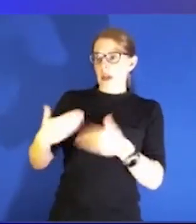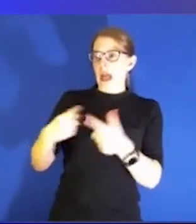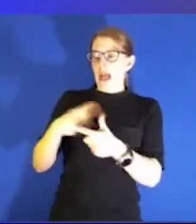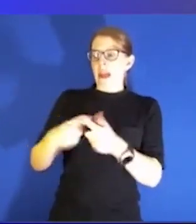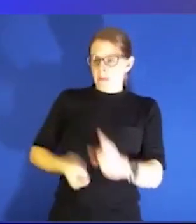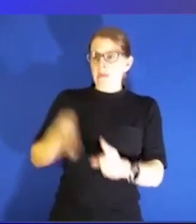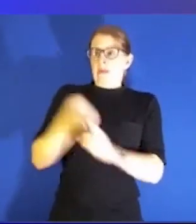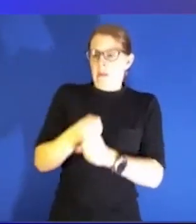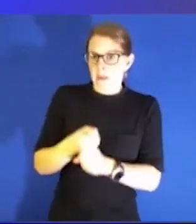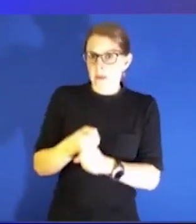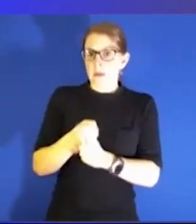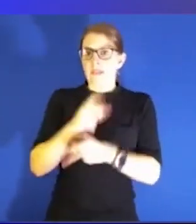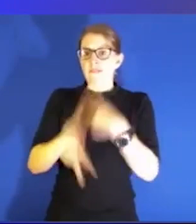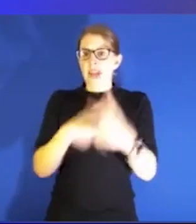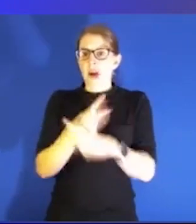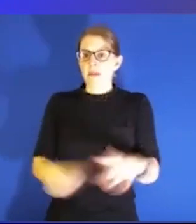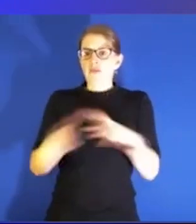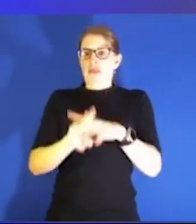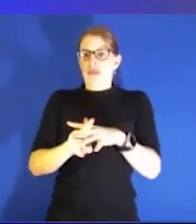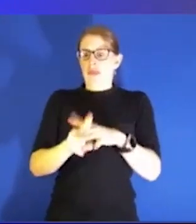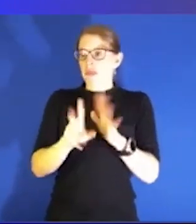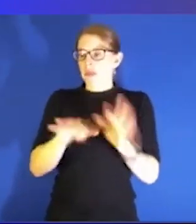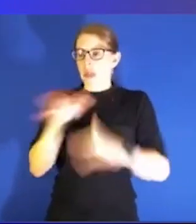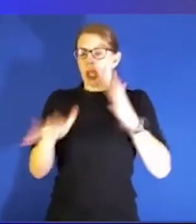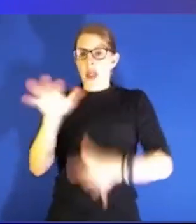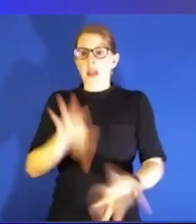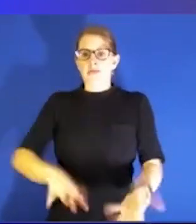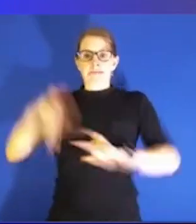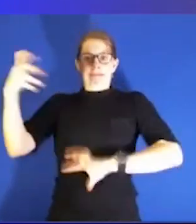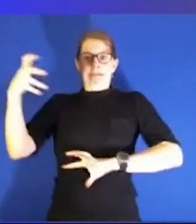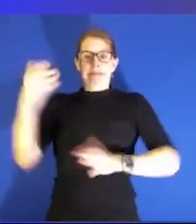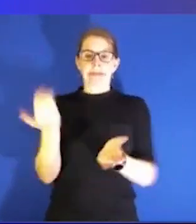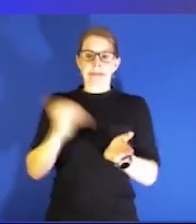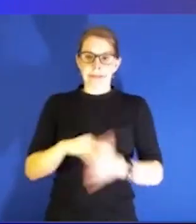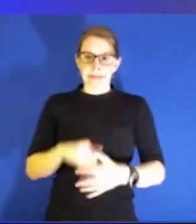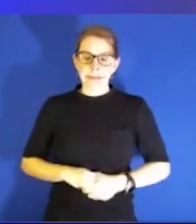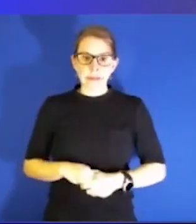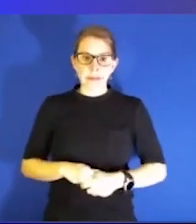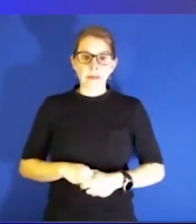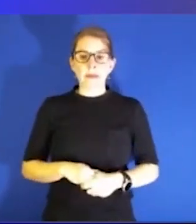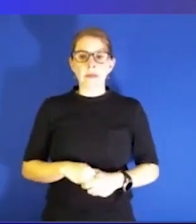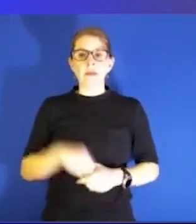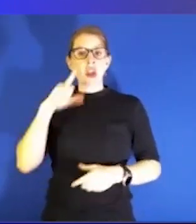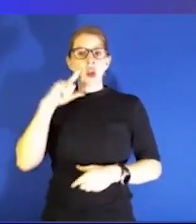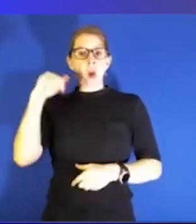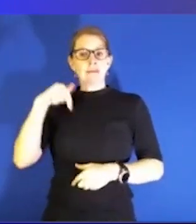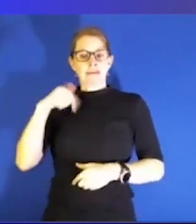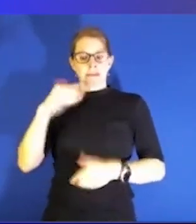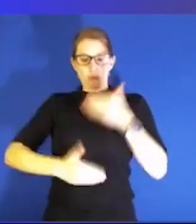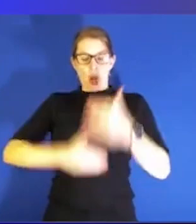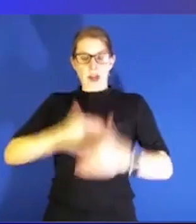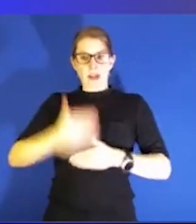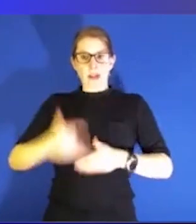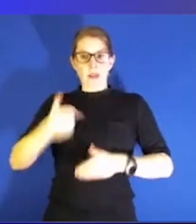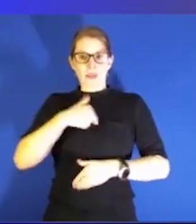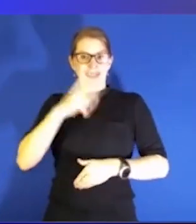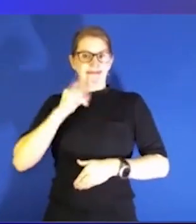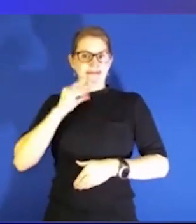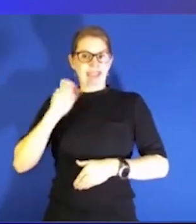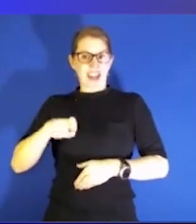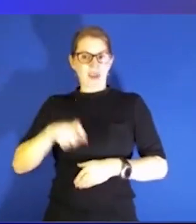variant, and then we're all upset again. So sometimes knowing that this is the process that we have to go through can help us kind